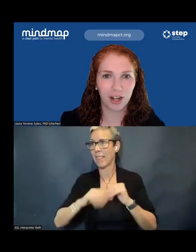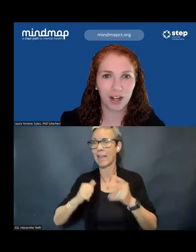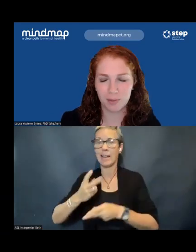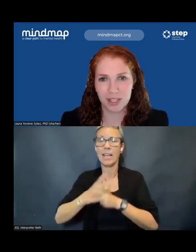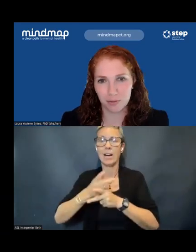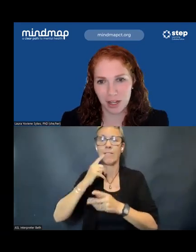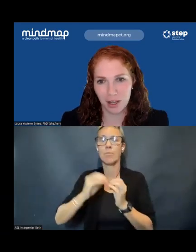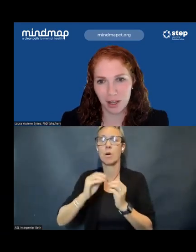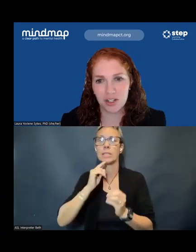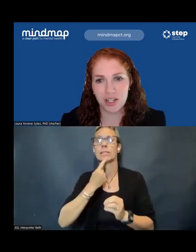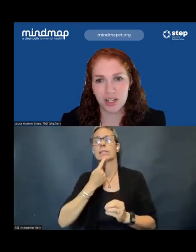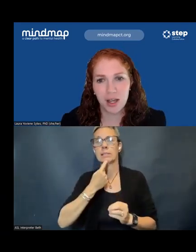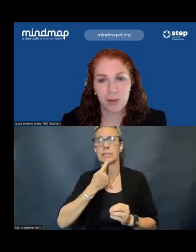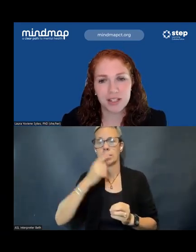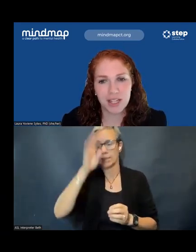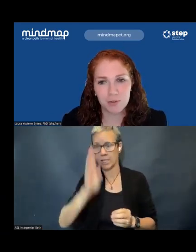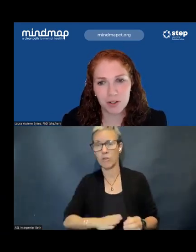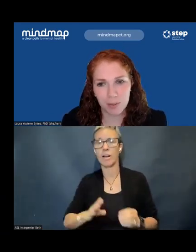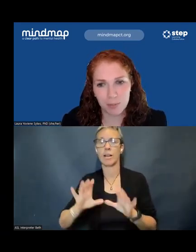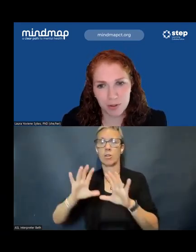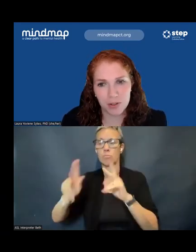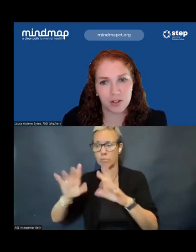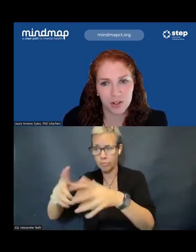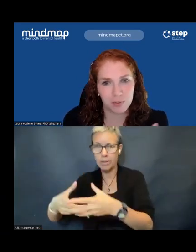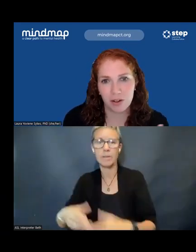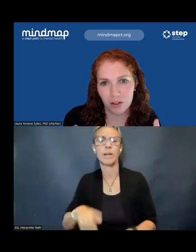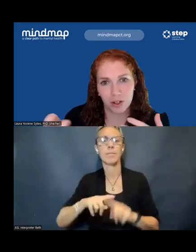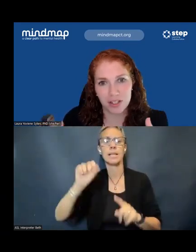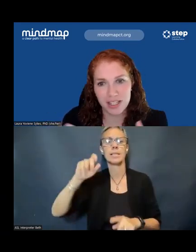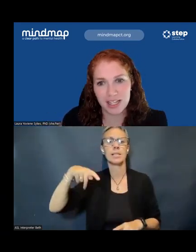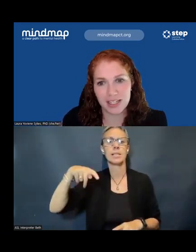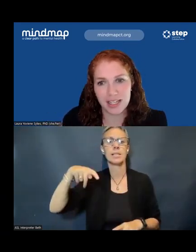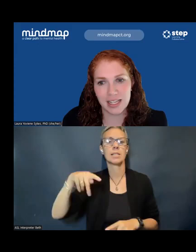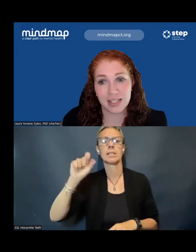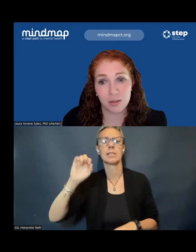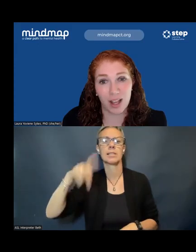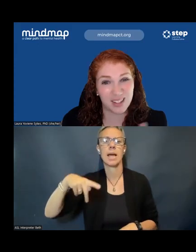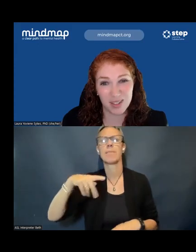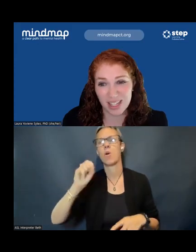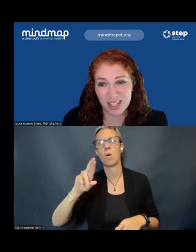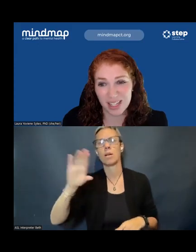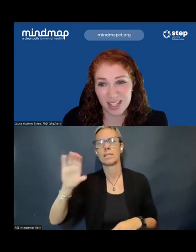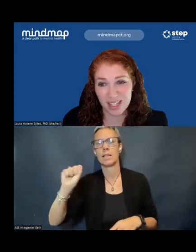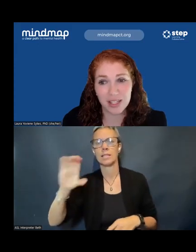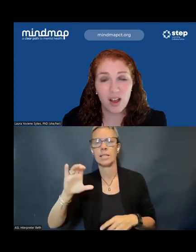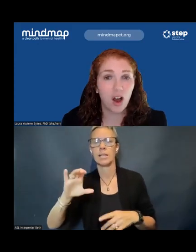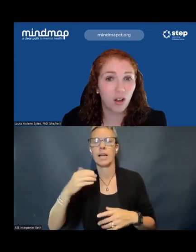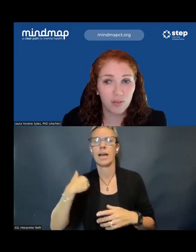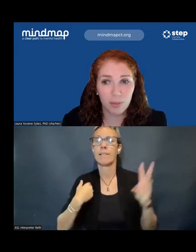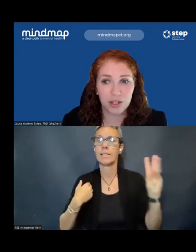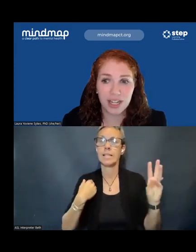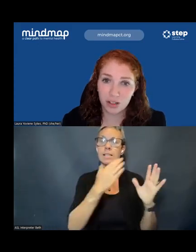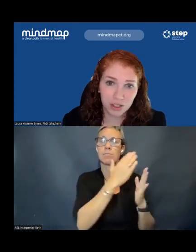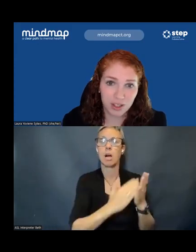chronic schizophrenia population, but STEP's first episode service model, or CSC, is comprised of 6 main elements.